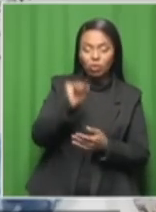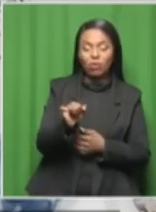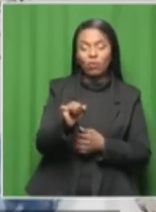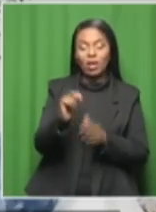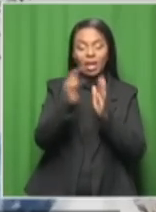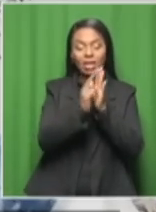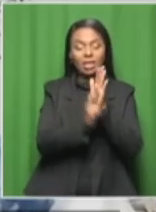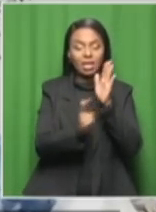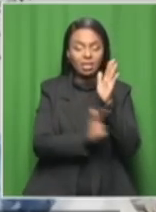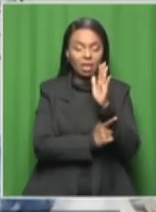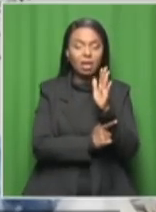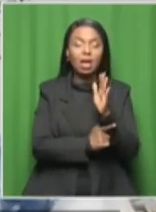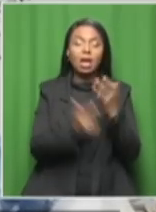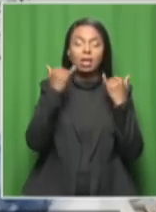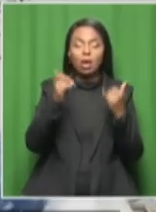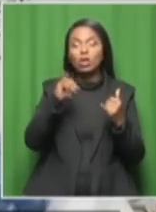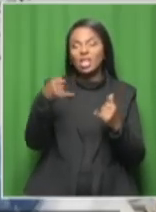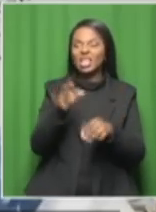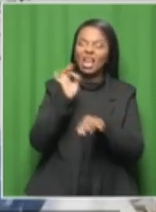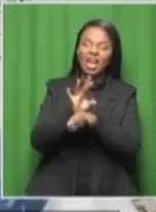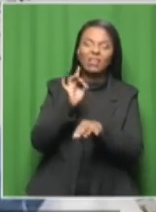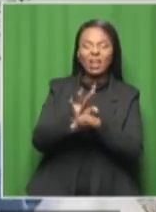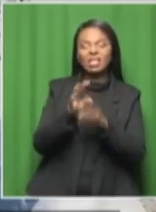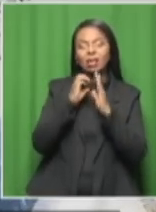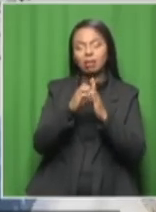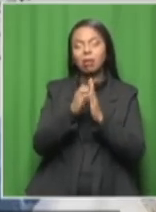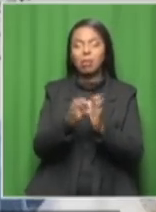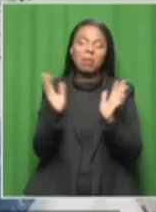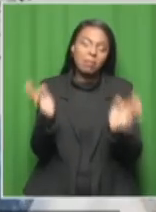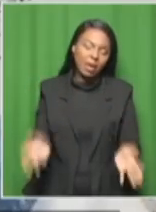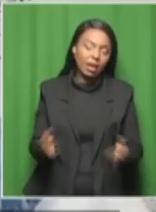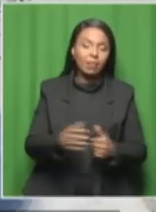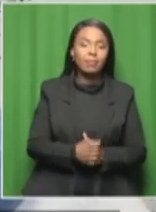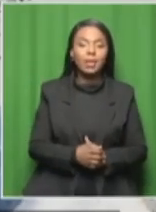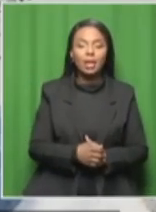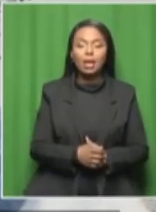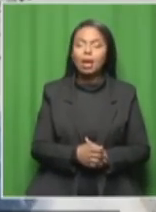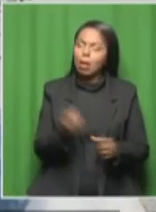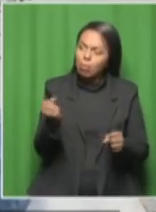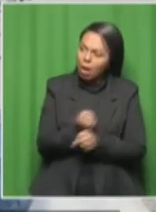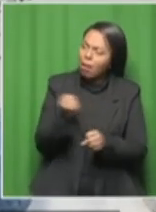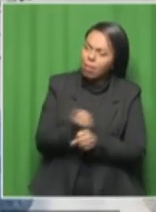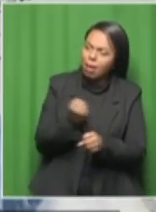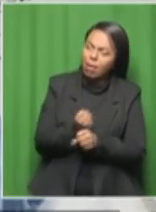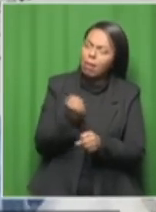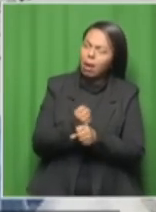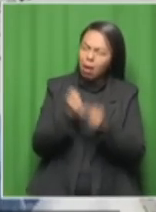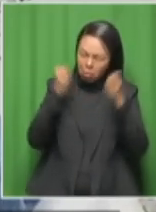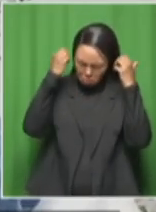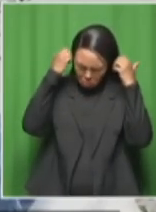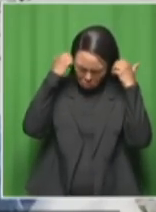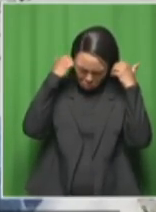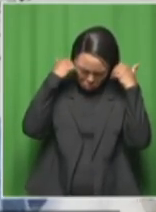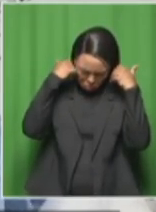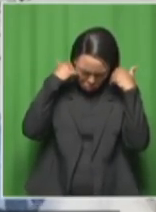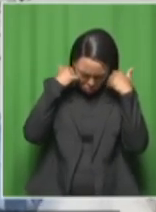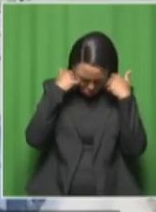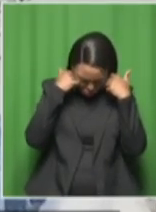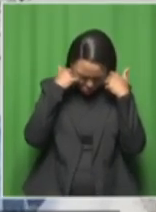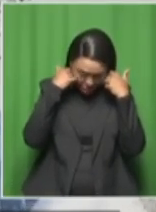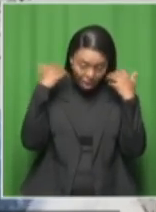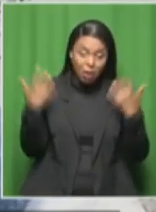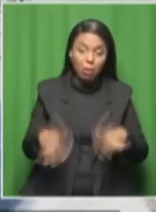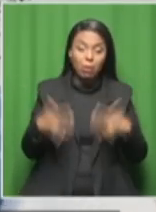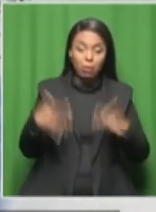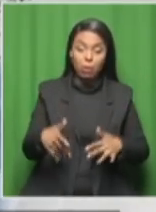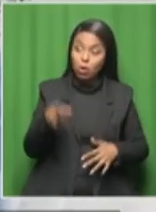he's in jail. So I'm just giving this few examples that we can't do that like that. Now, you yourself, Sakina, I want